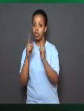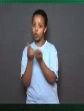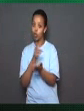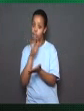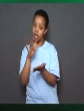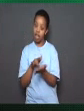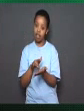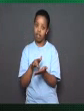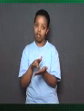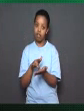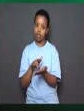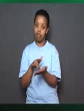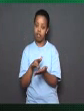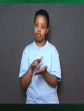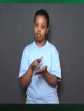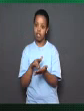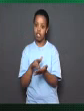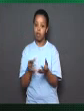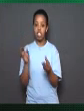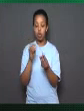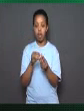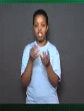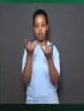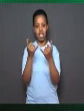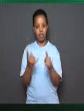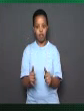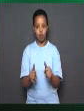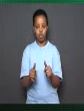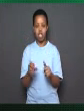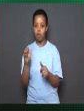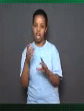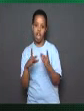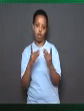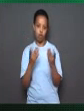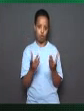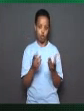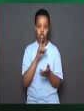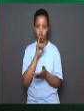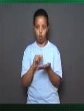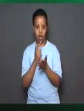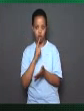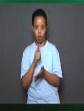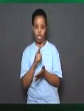groups, they are classified further into subclasses and